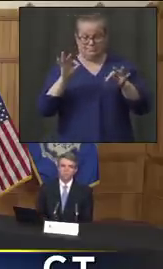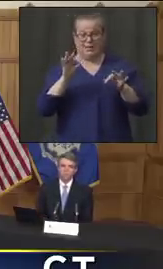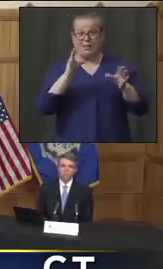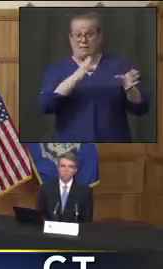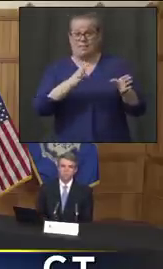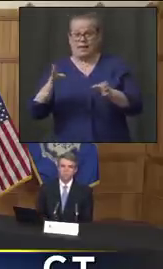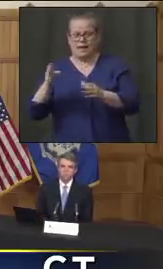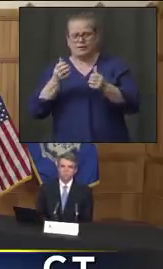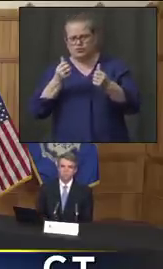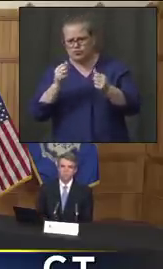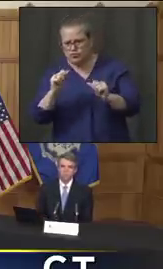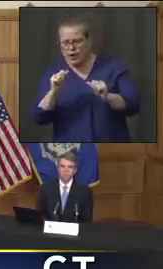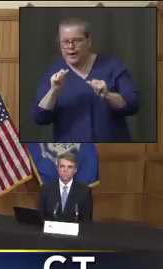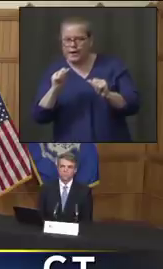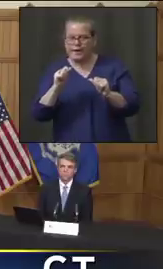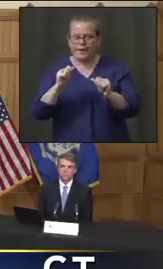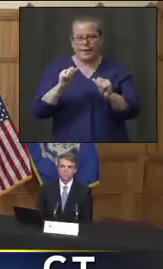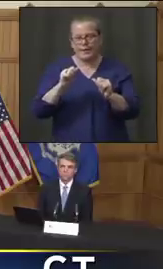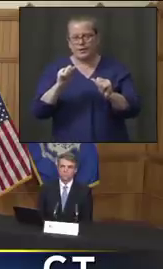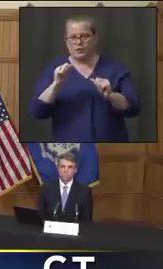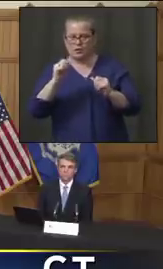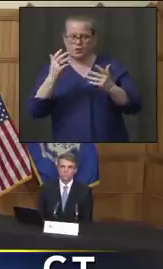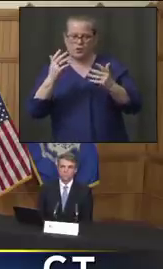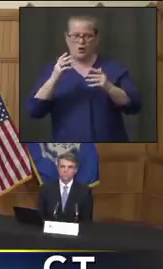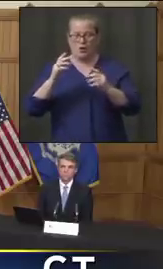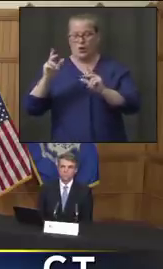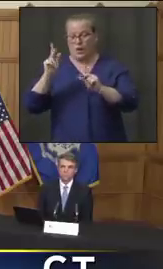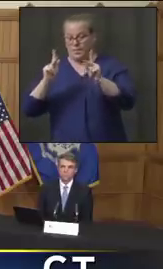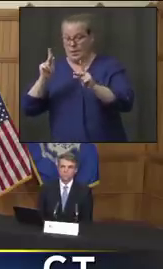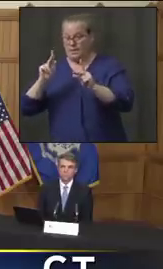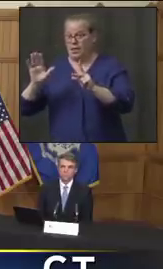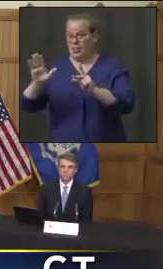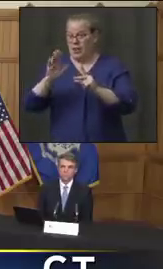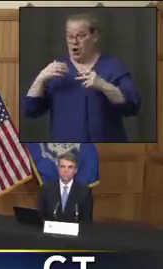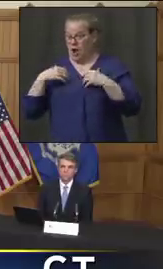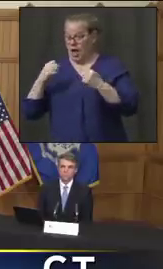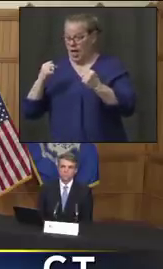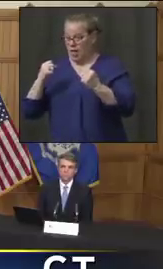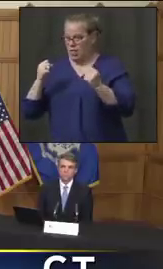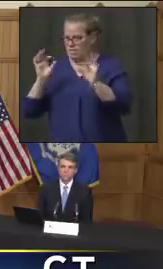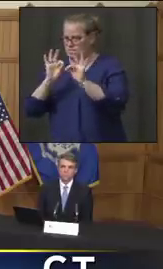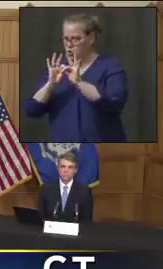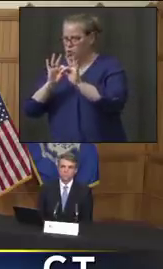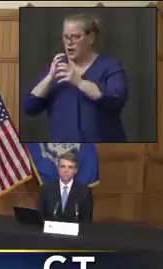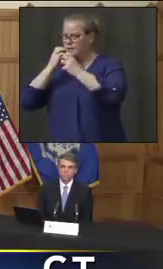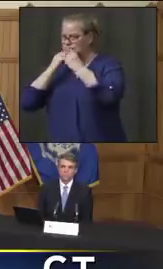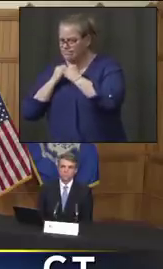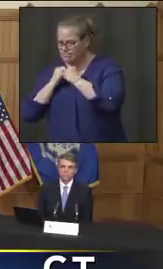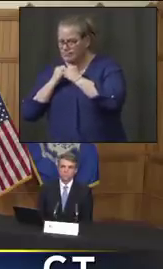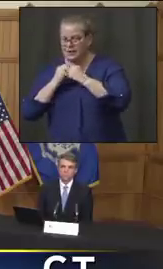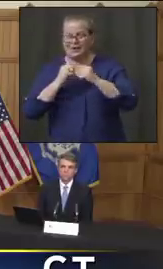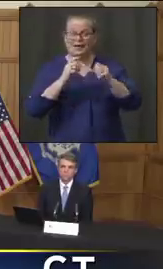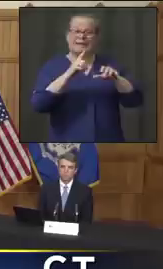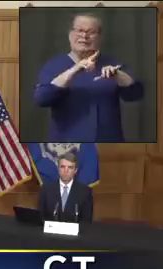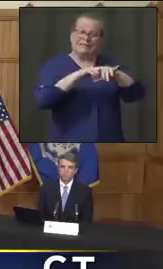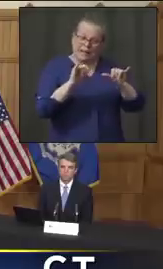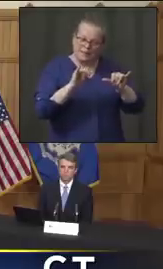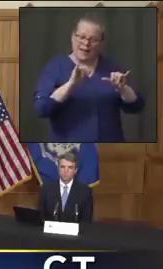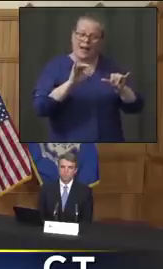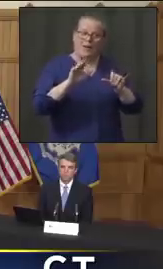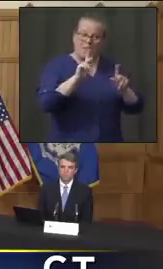the employment impact against public health concerns. So if all goes well on May